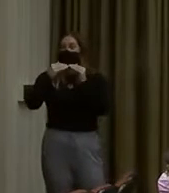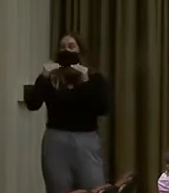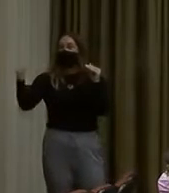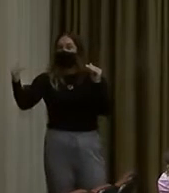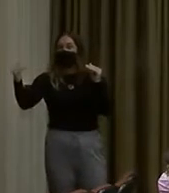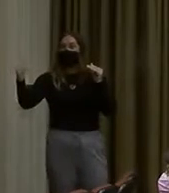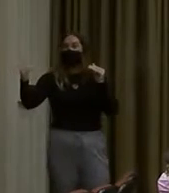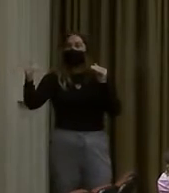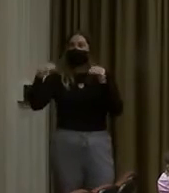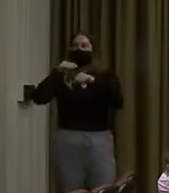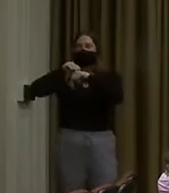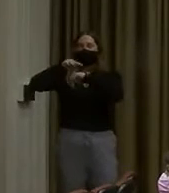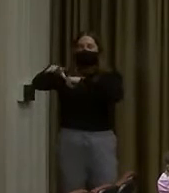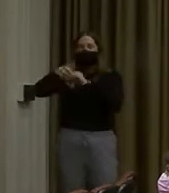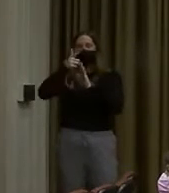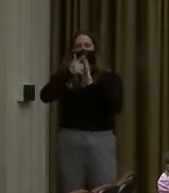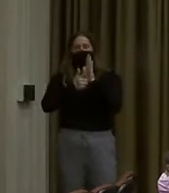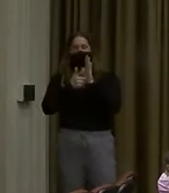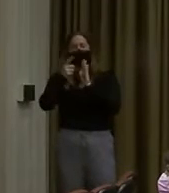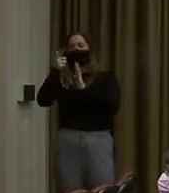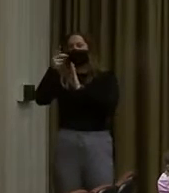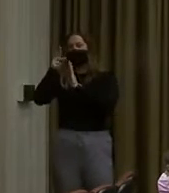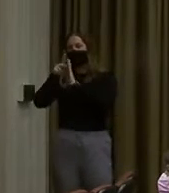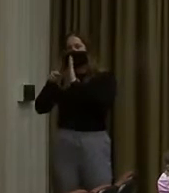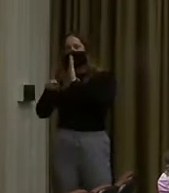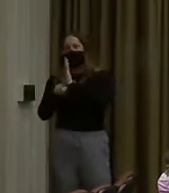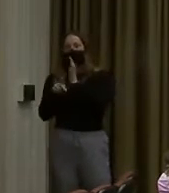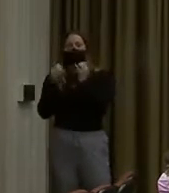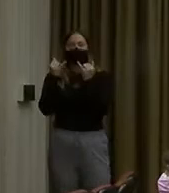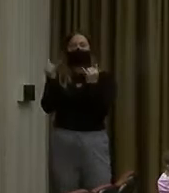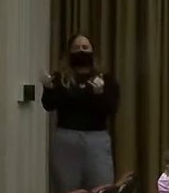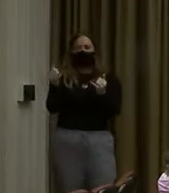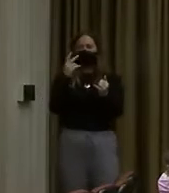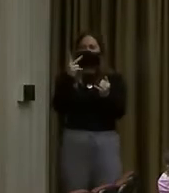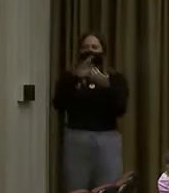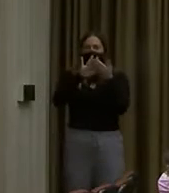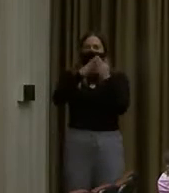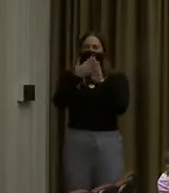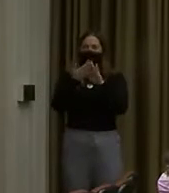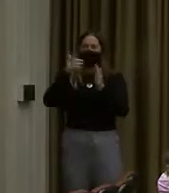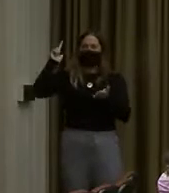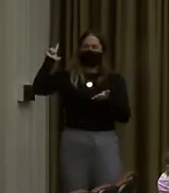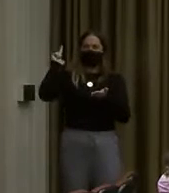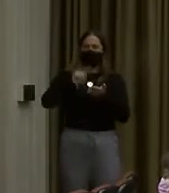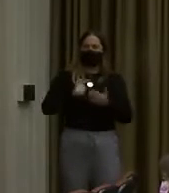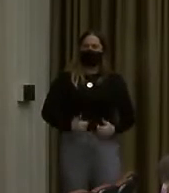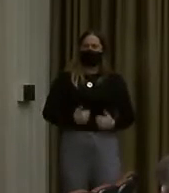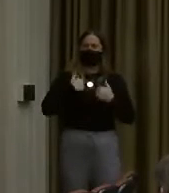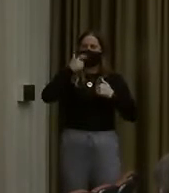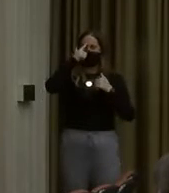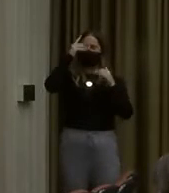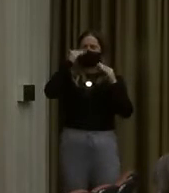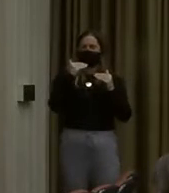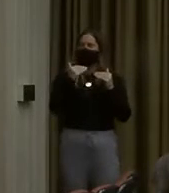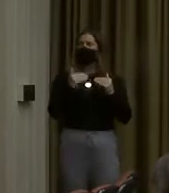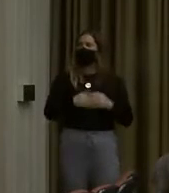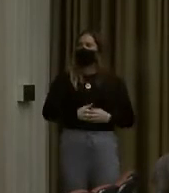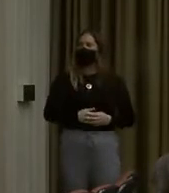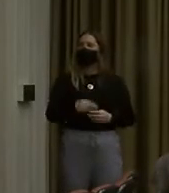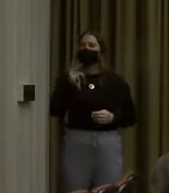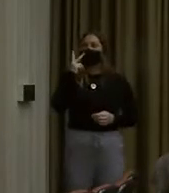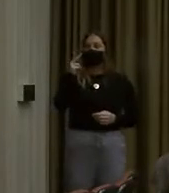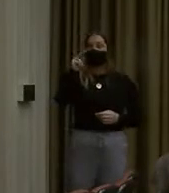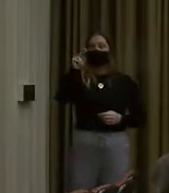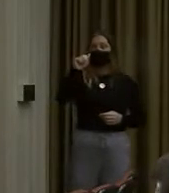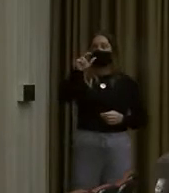of law and policy are now today the communities that have the lowest life expectancies. So you could see